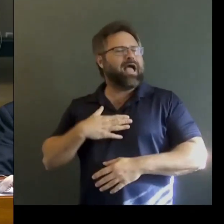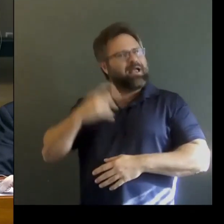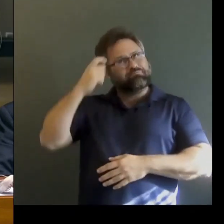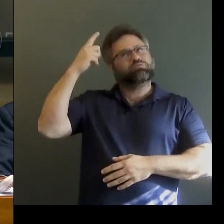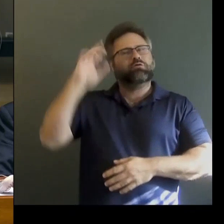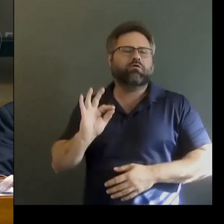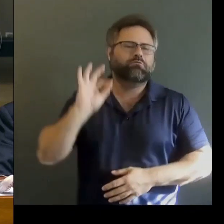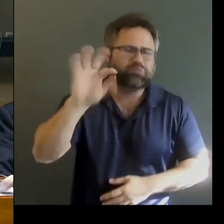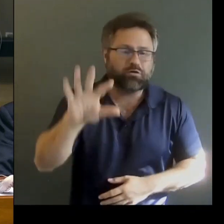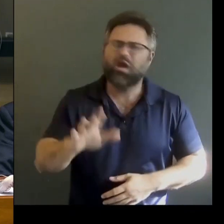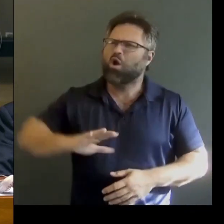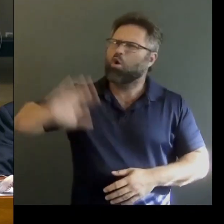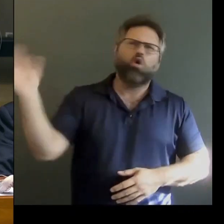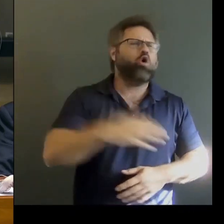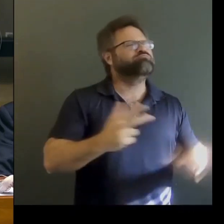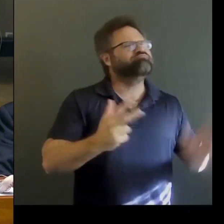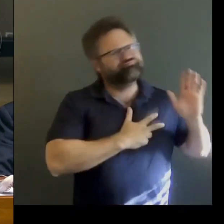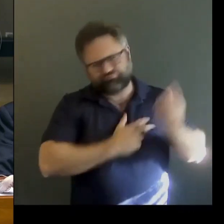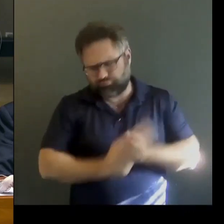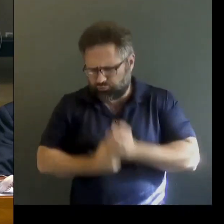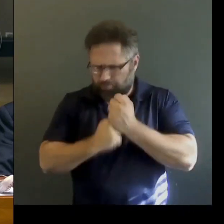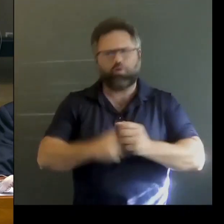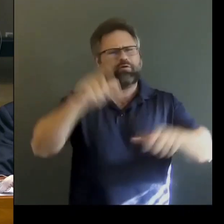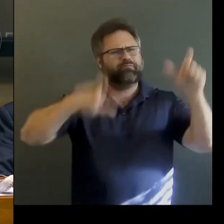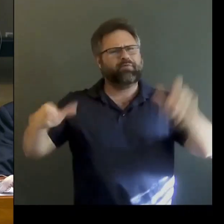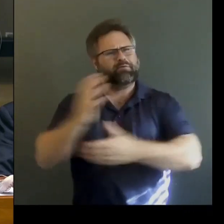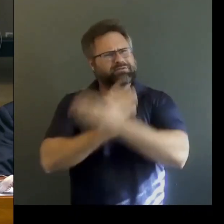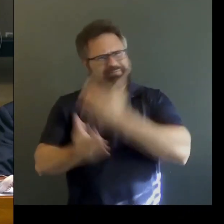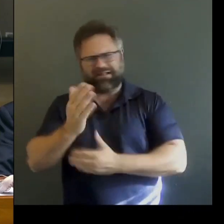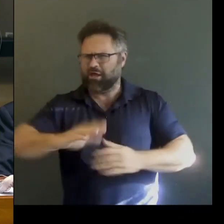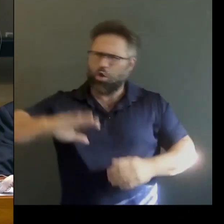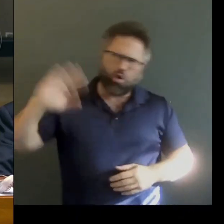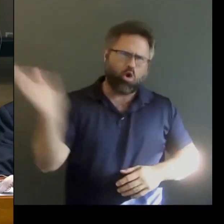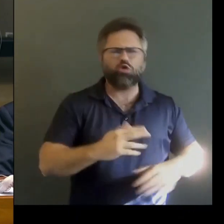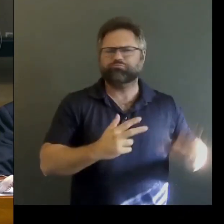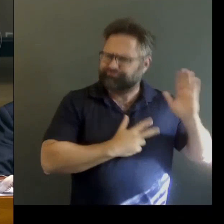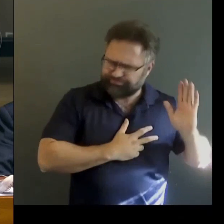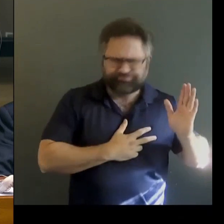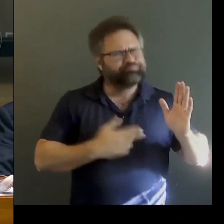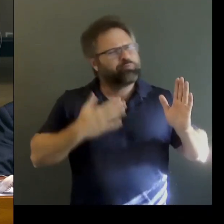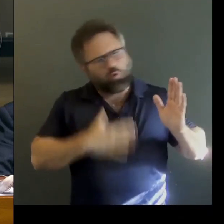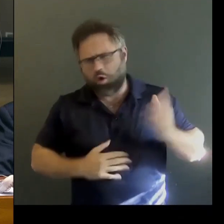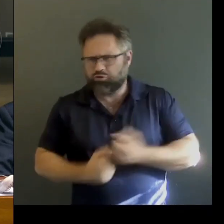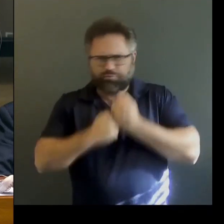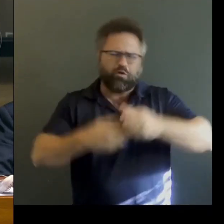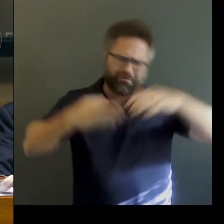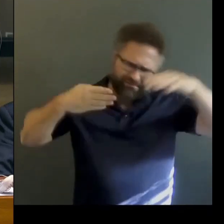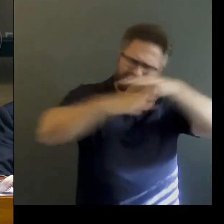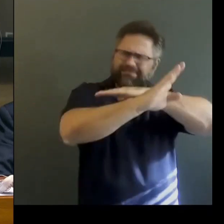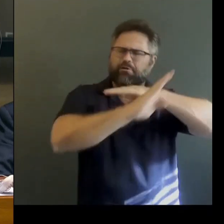with disabilities, committed to the cause of accessibility. But it is a fact that the world has always been